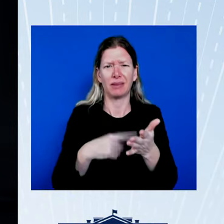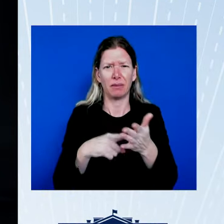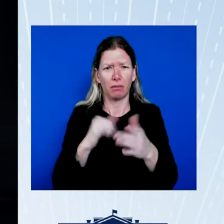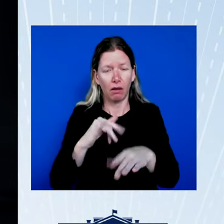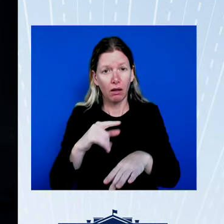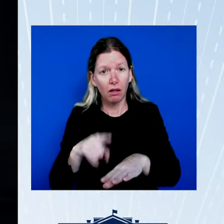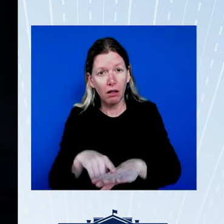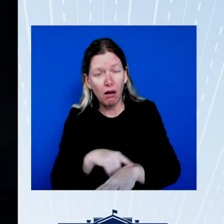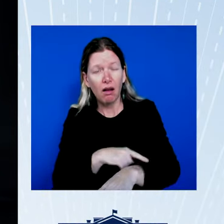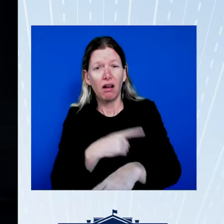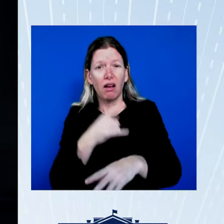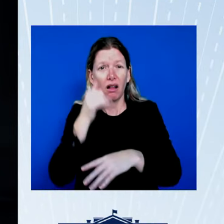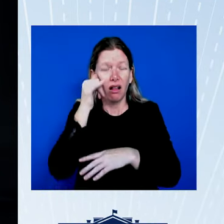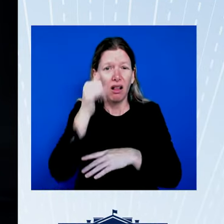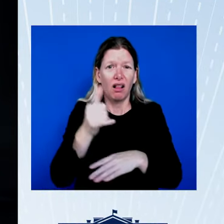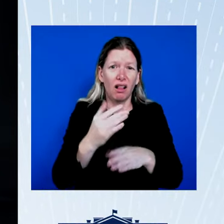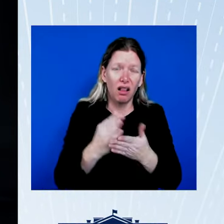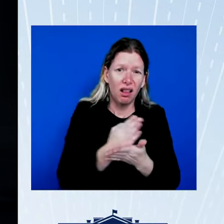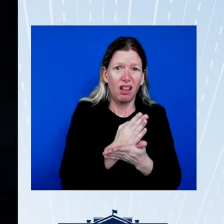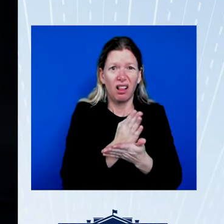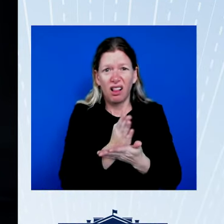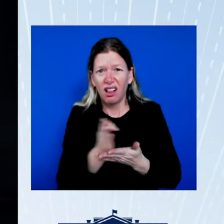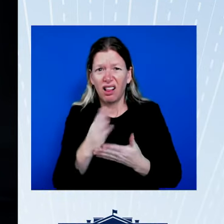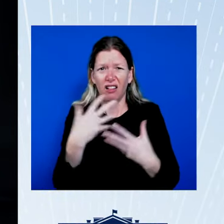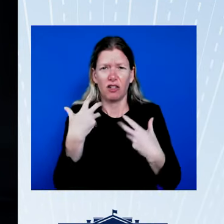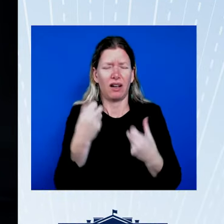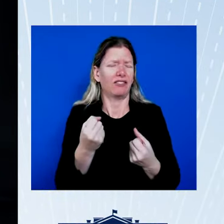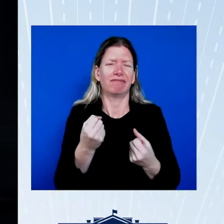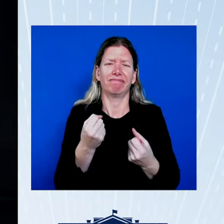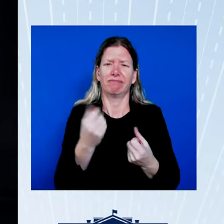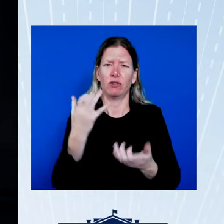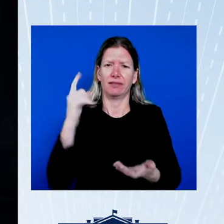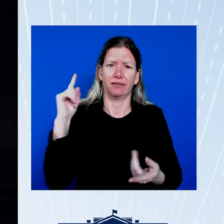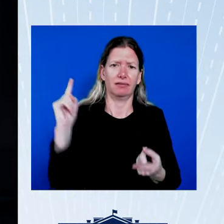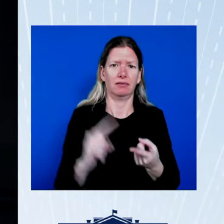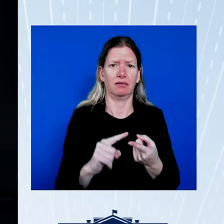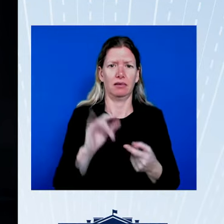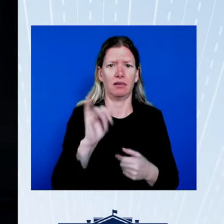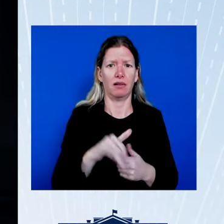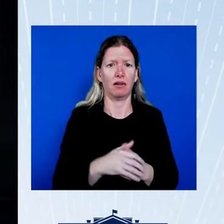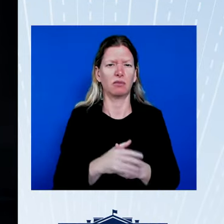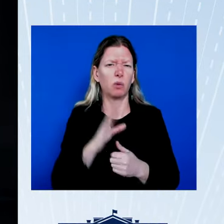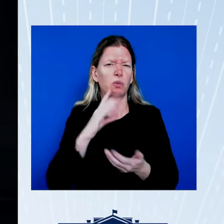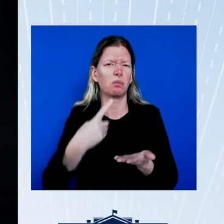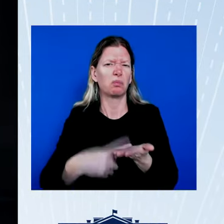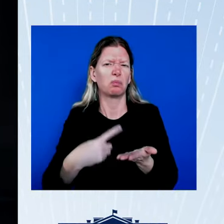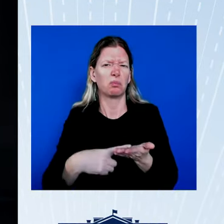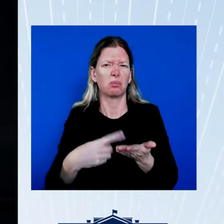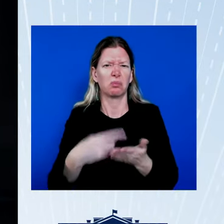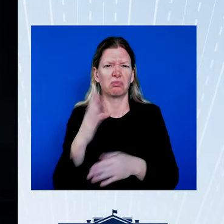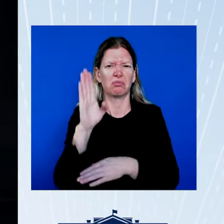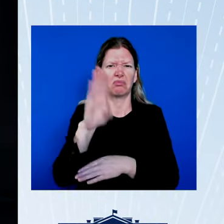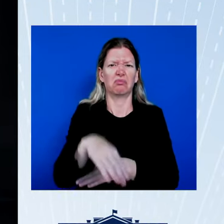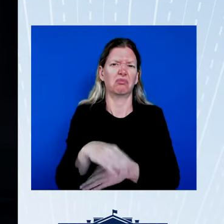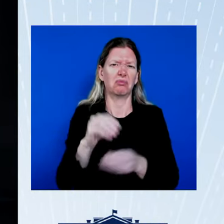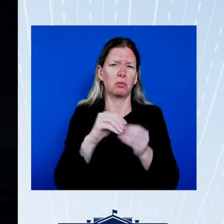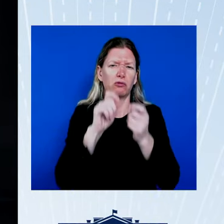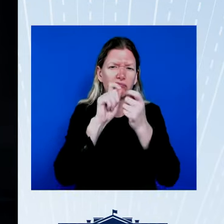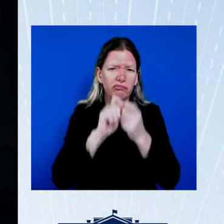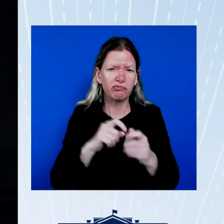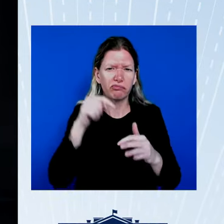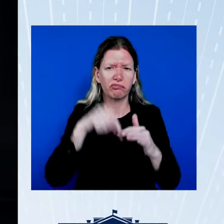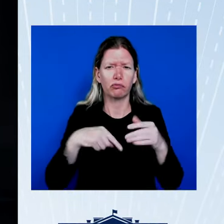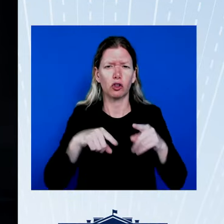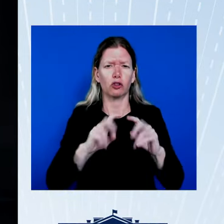topics will be discussed in much greater detail during the roundtable sessions later in the program, and I just want to say how much your insights and expertise